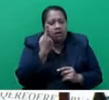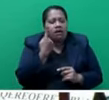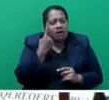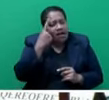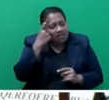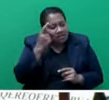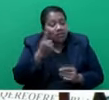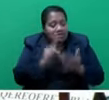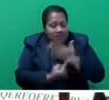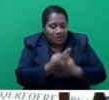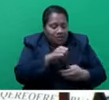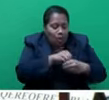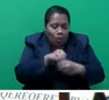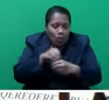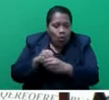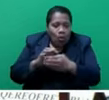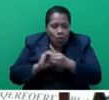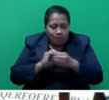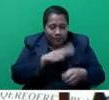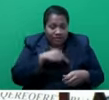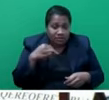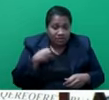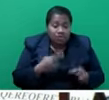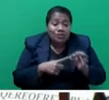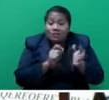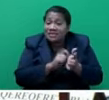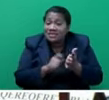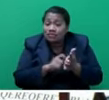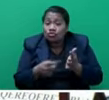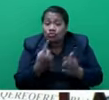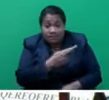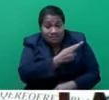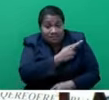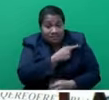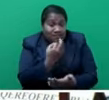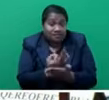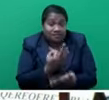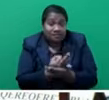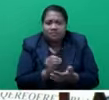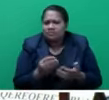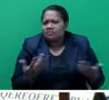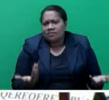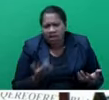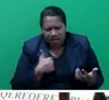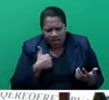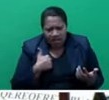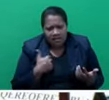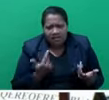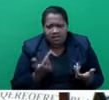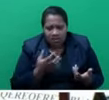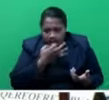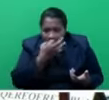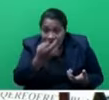ministry, because it's the permanent secretary which is in charge of the finances. So I would